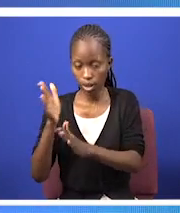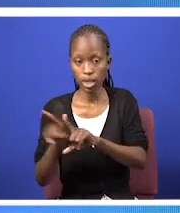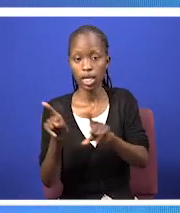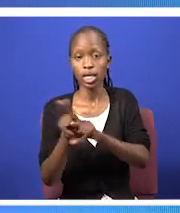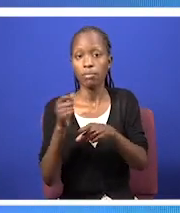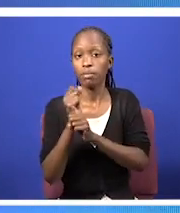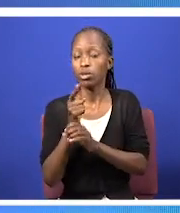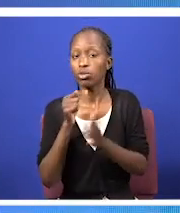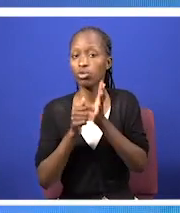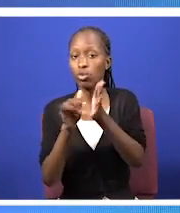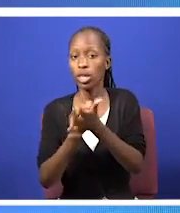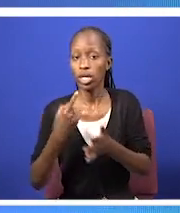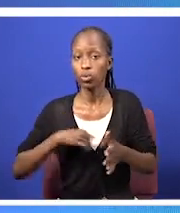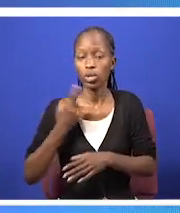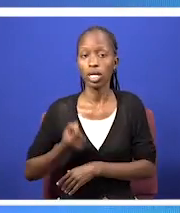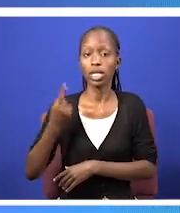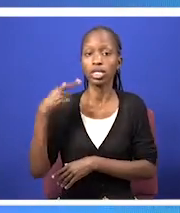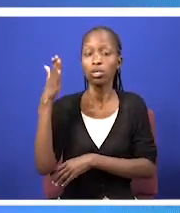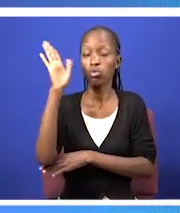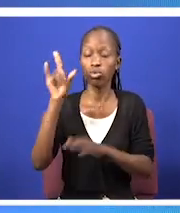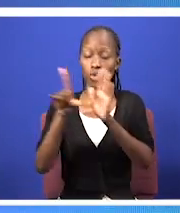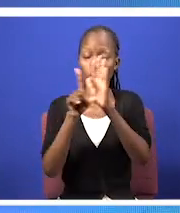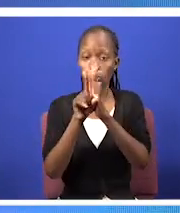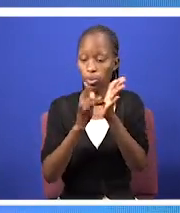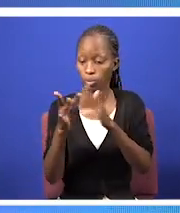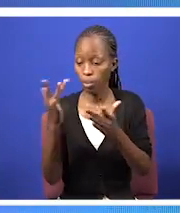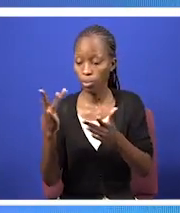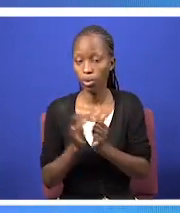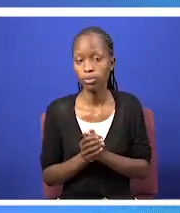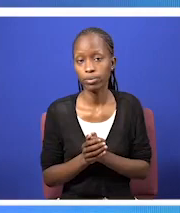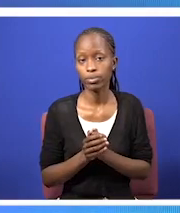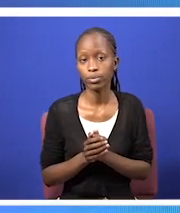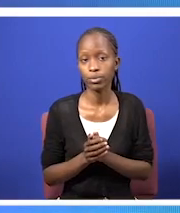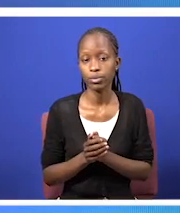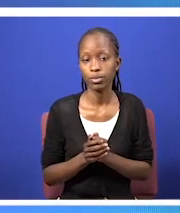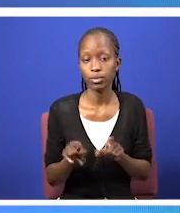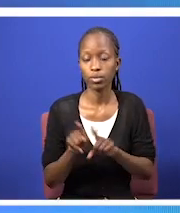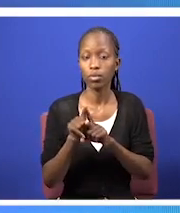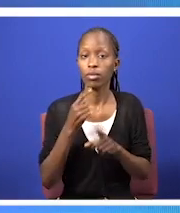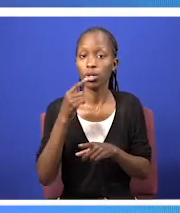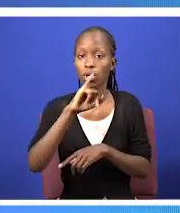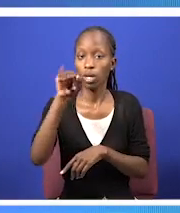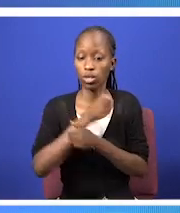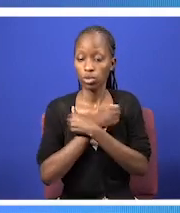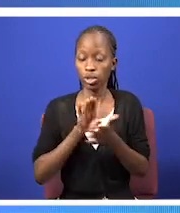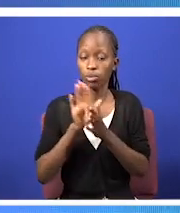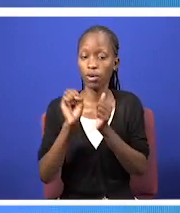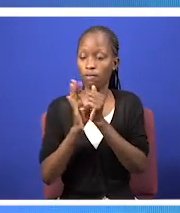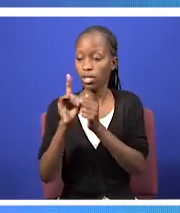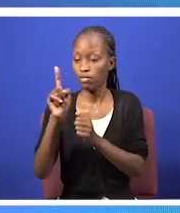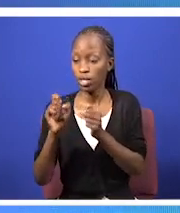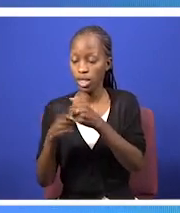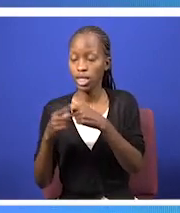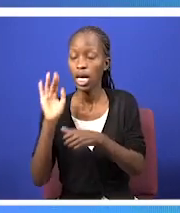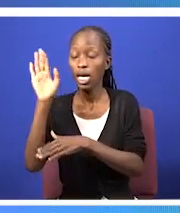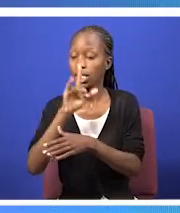intentions, ensuring that we understand God's law, the Bible, the Word of God. We're told in John chapter 14, verse